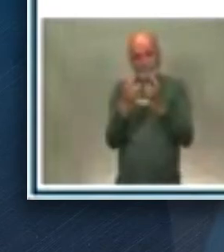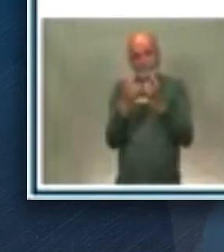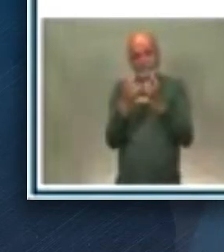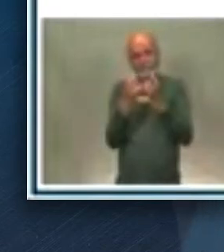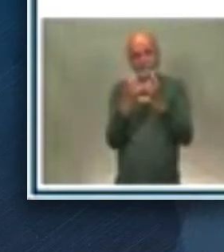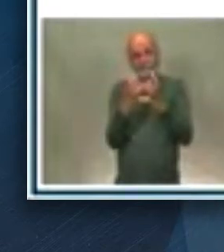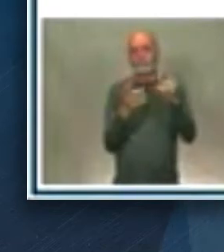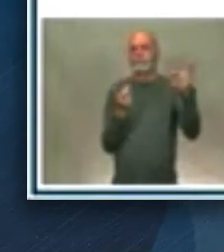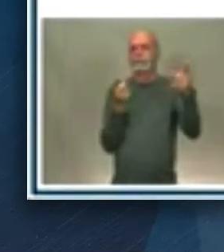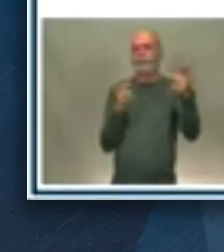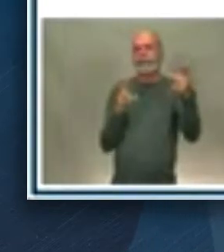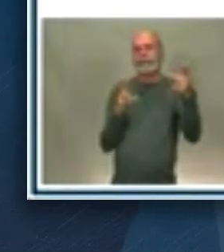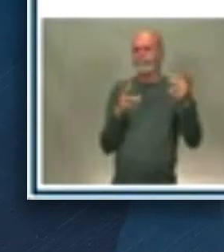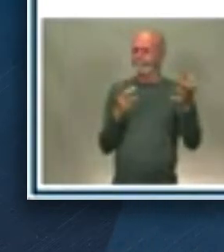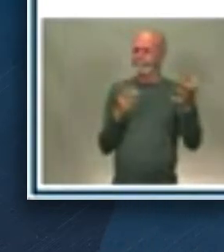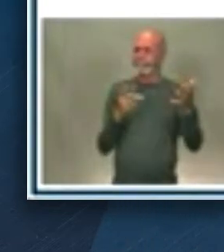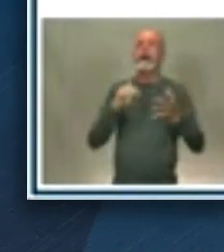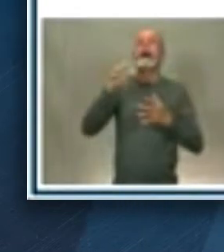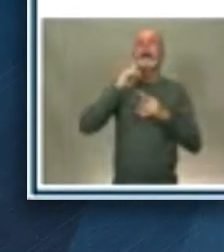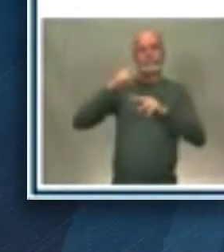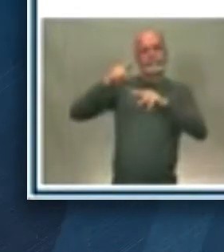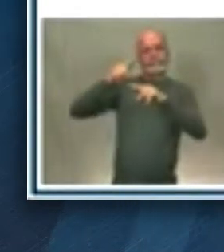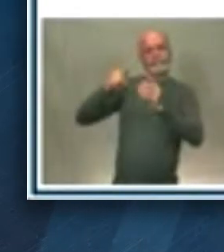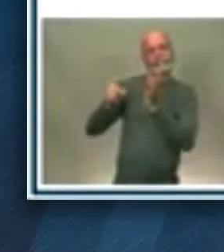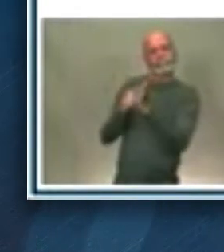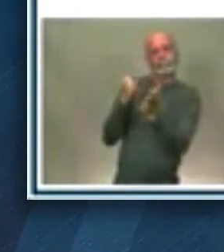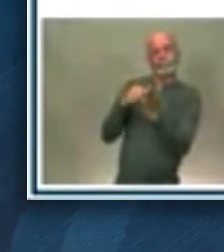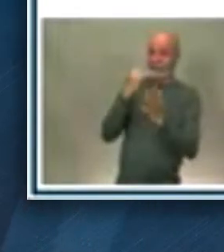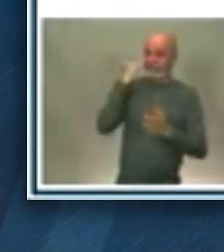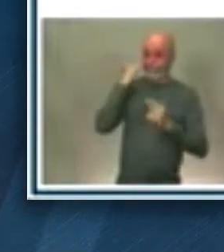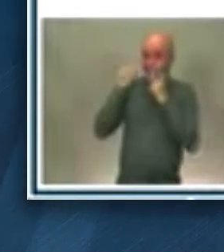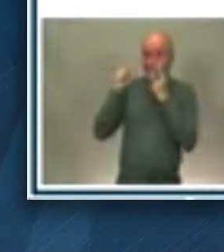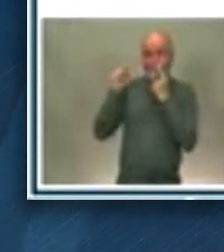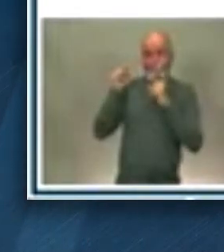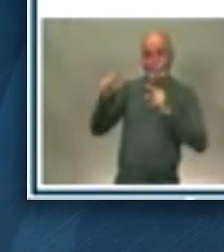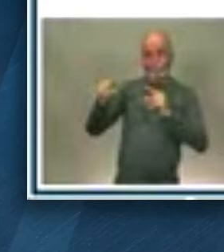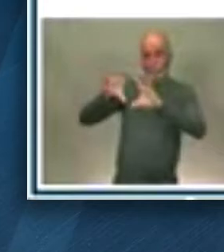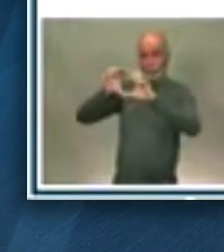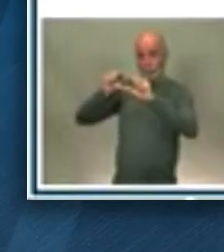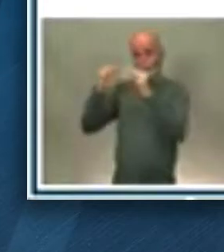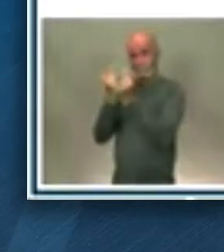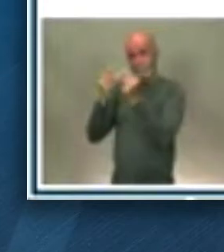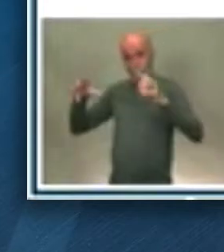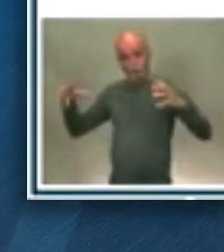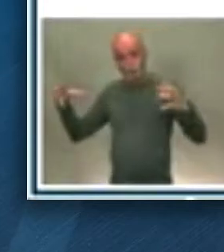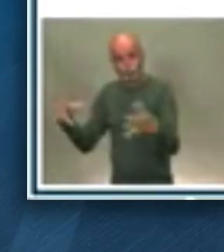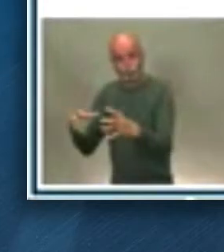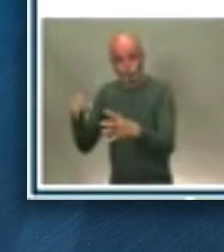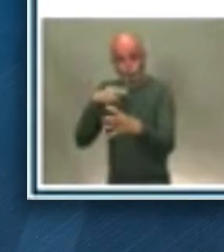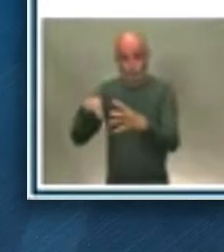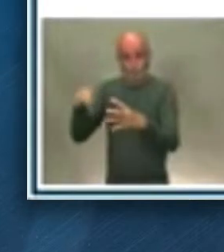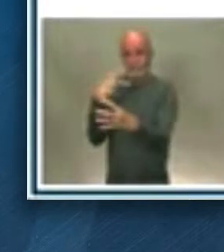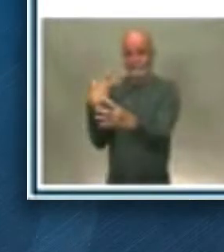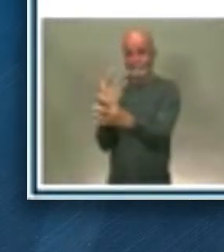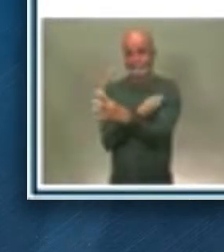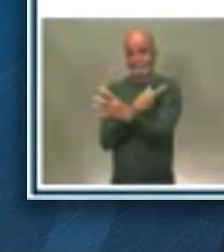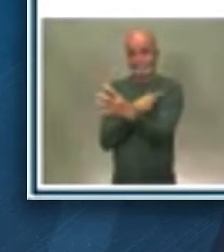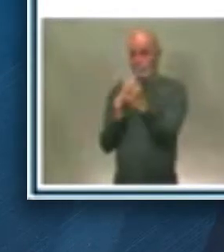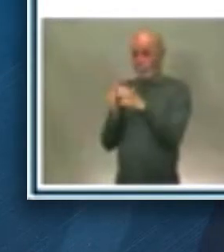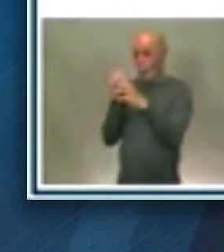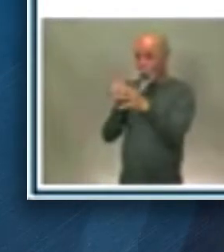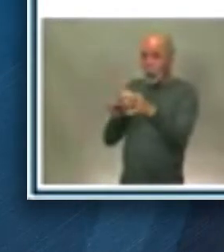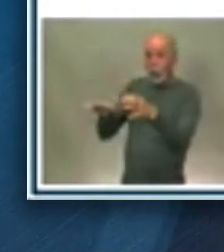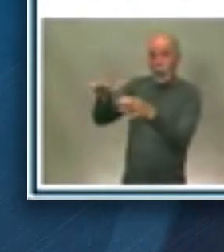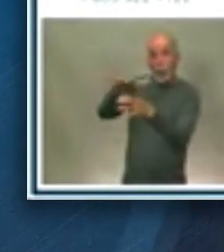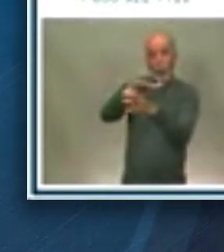about breakthrough cases, that the higher your percentage of your population that is vaccinated, the higher the percentage